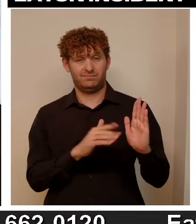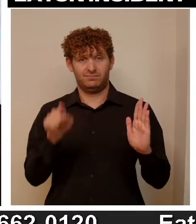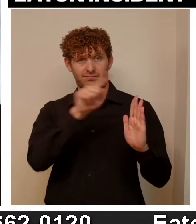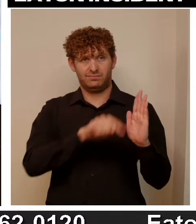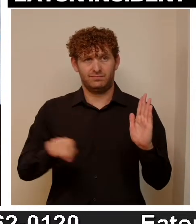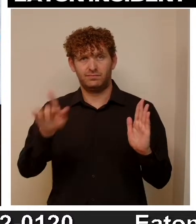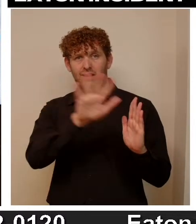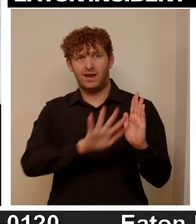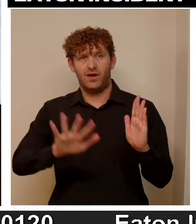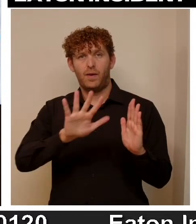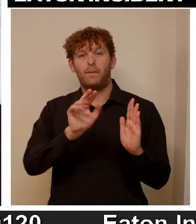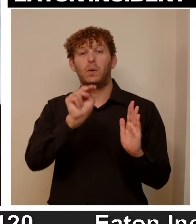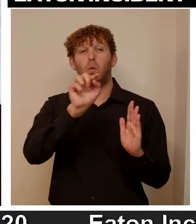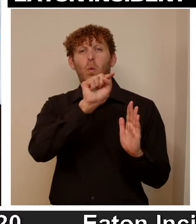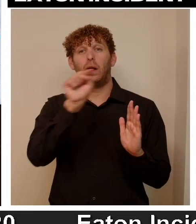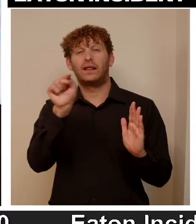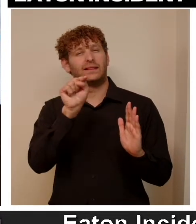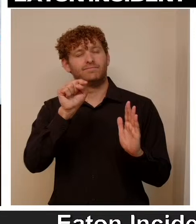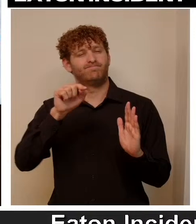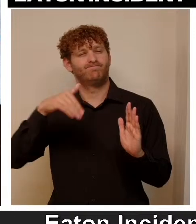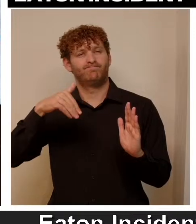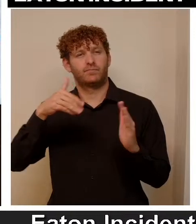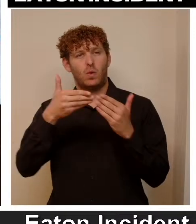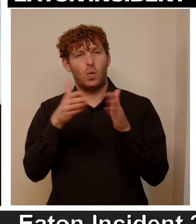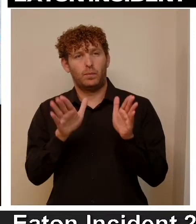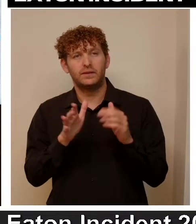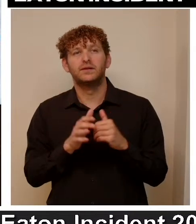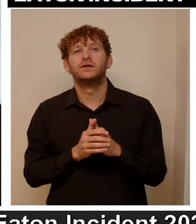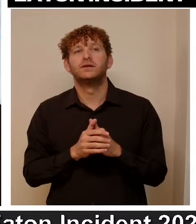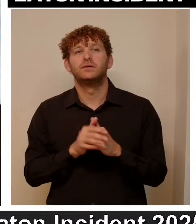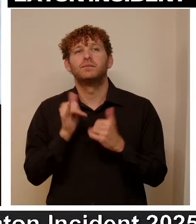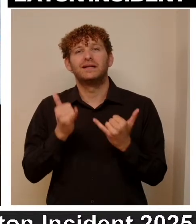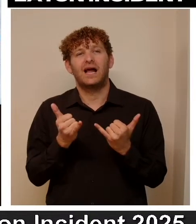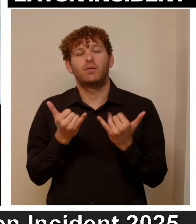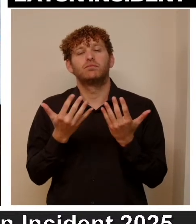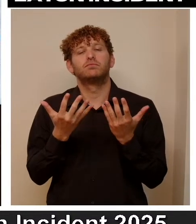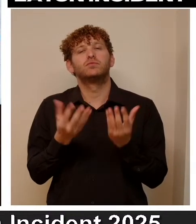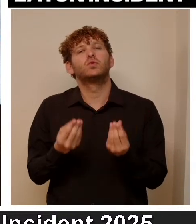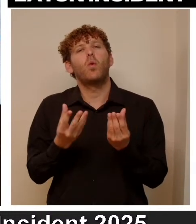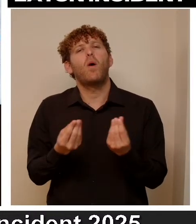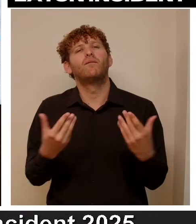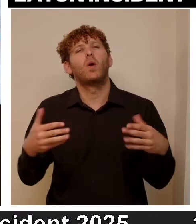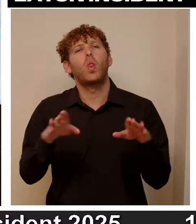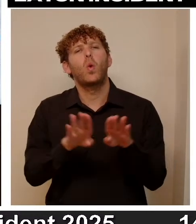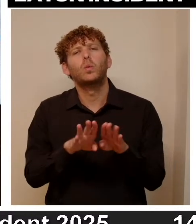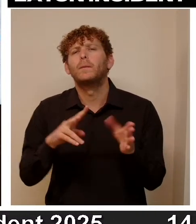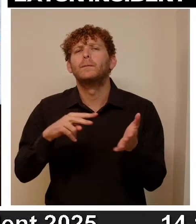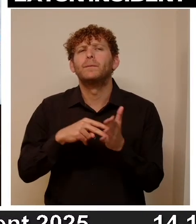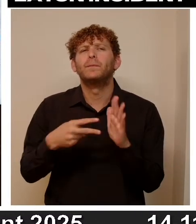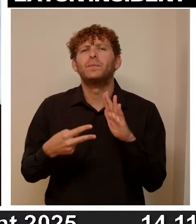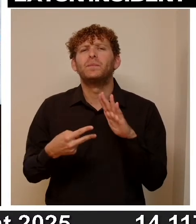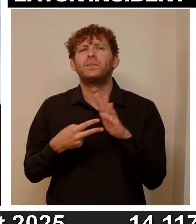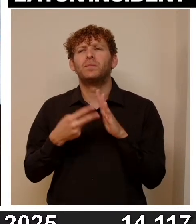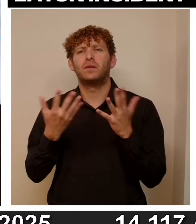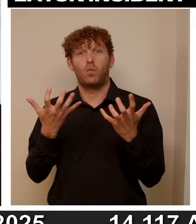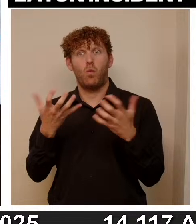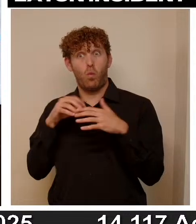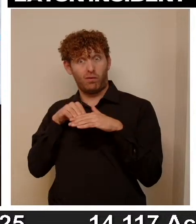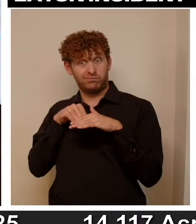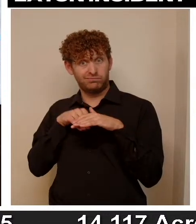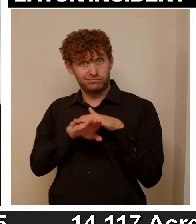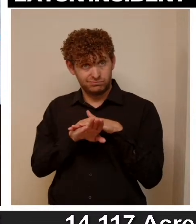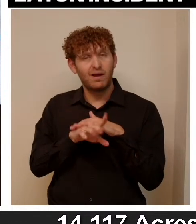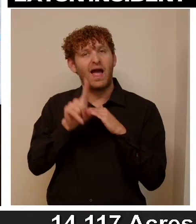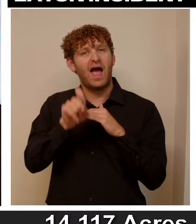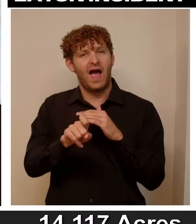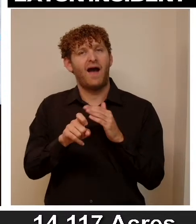a soft closure. Again, I'll explain what soft closure is. Anyone going in that area has to show that they live